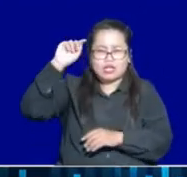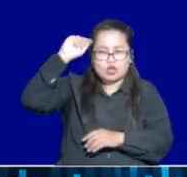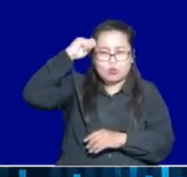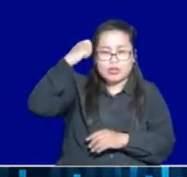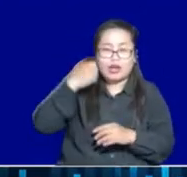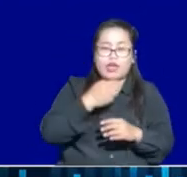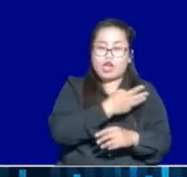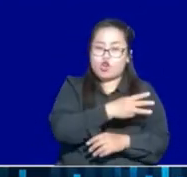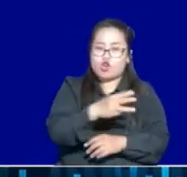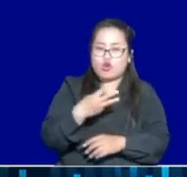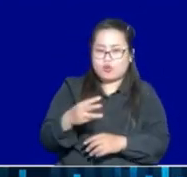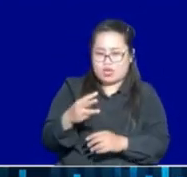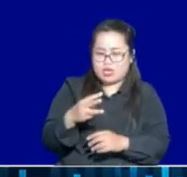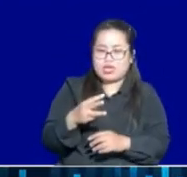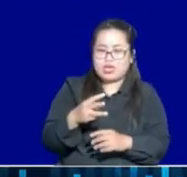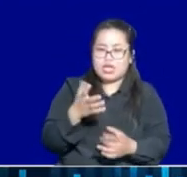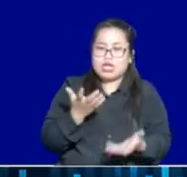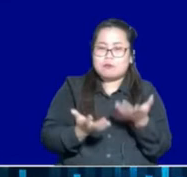than Thailand and China.